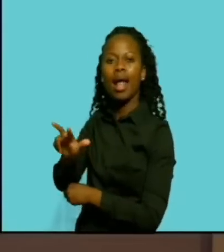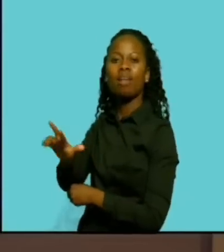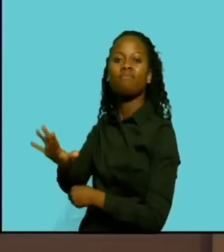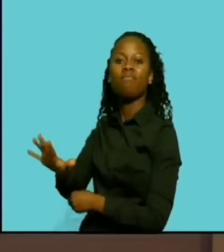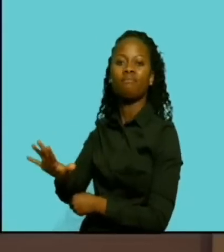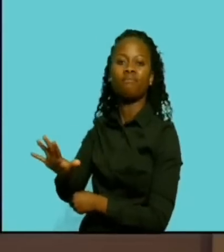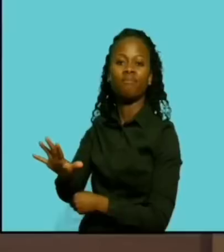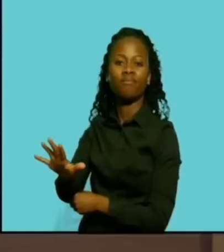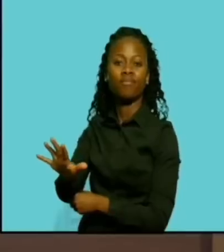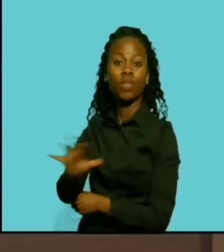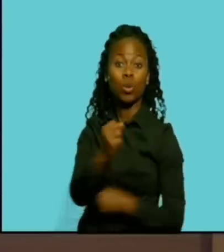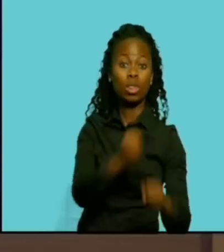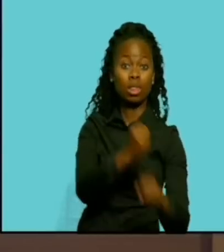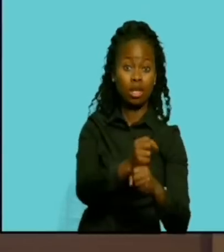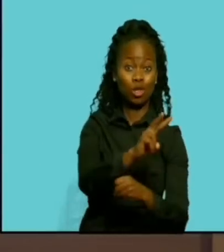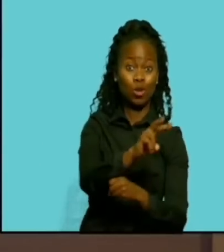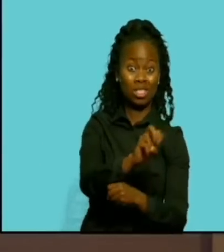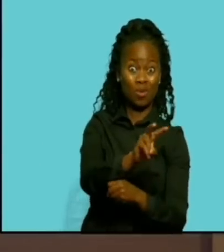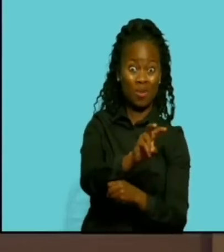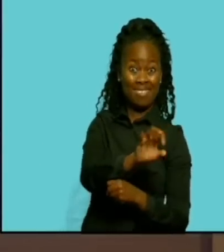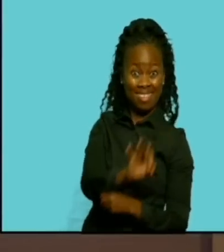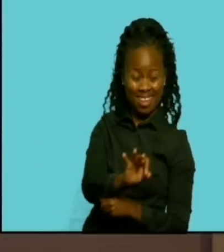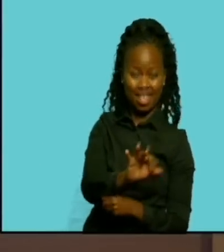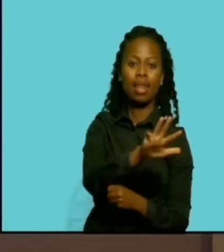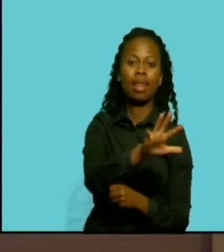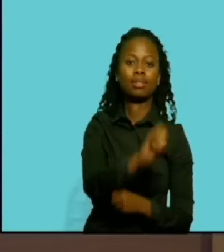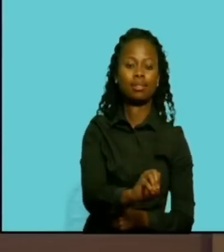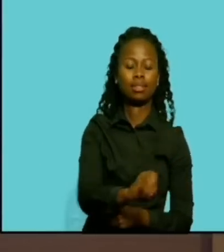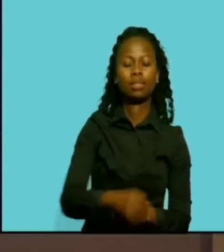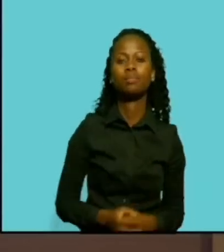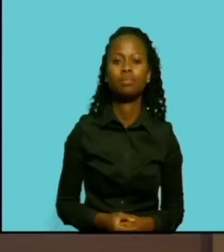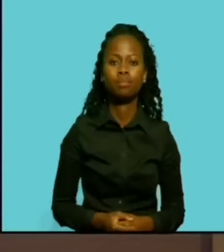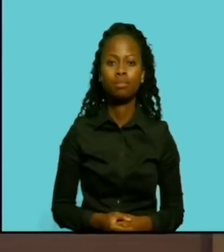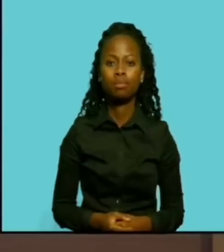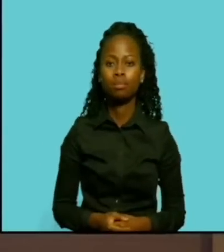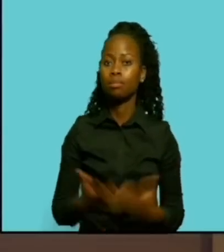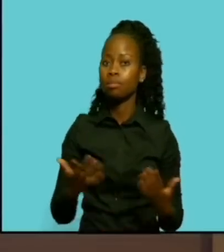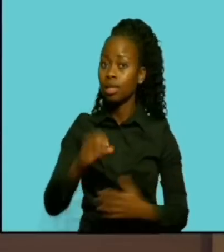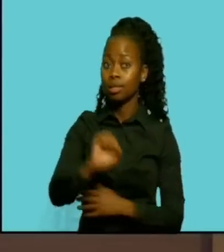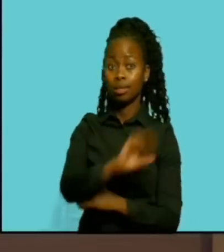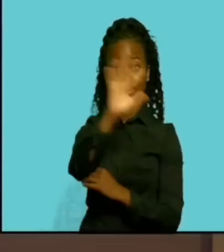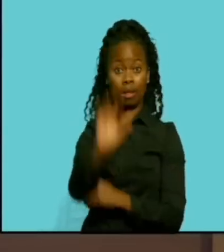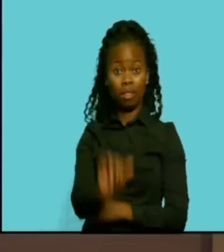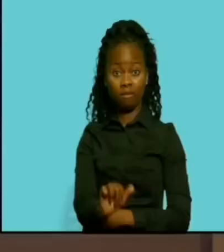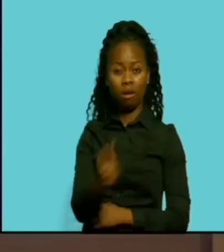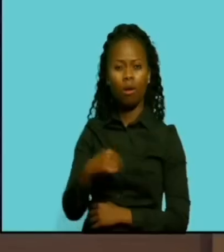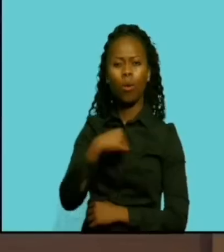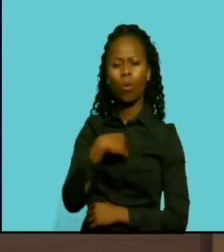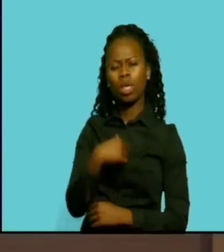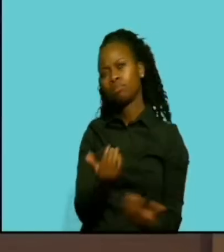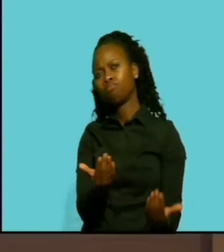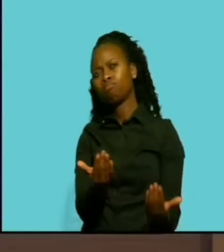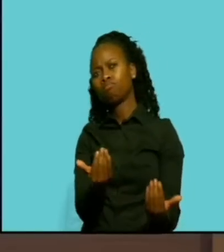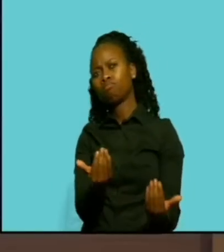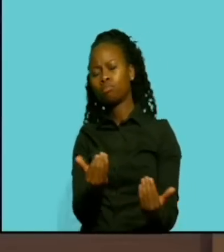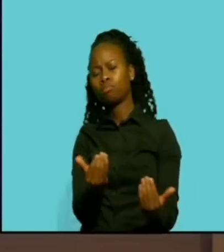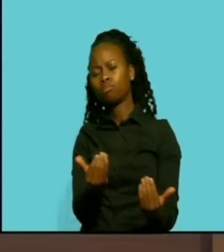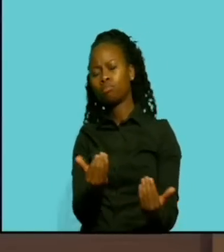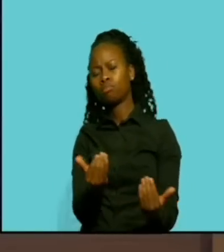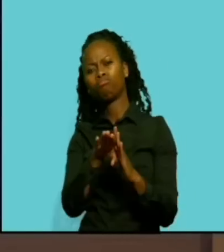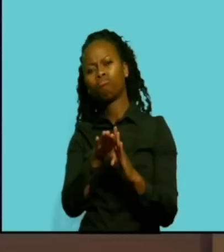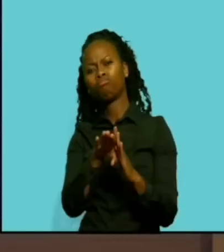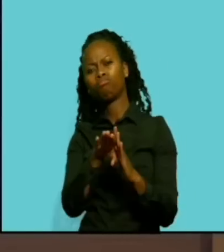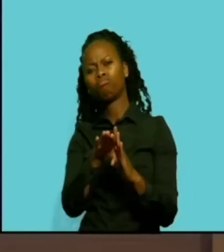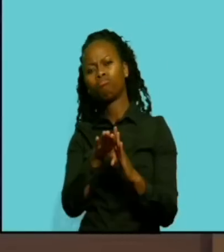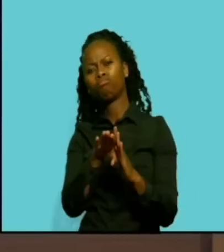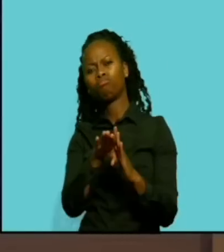South Africa's commodity price basket is forecast to rise by 9.5% for the year as a whole, keeping the